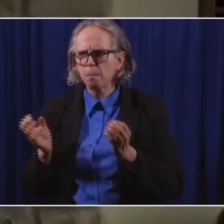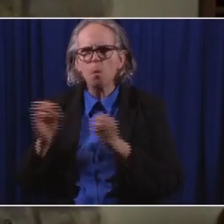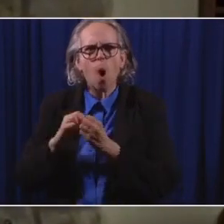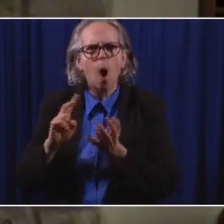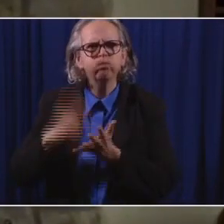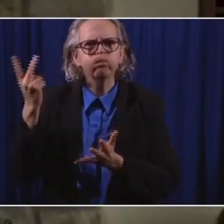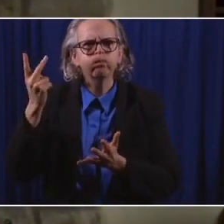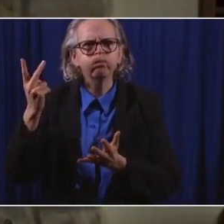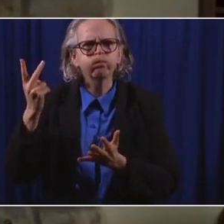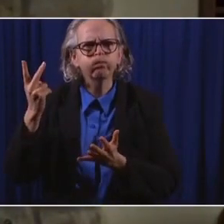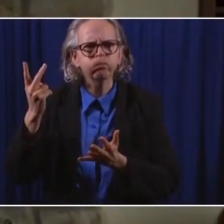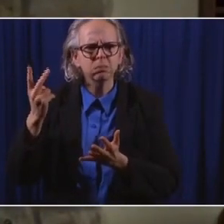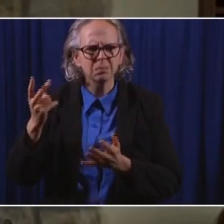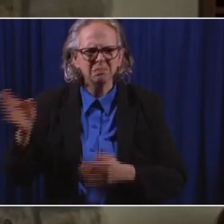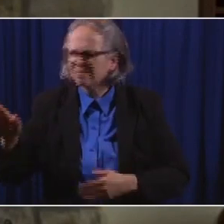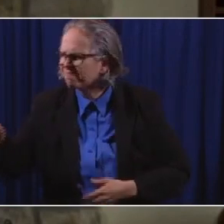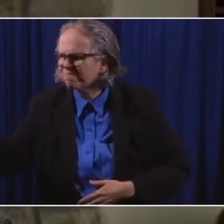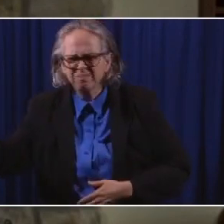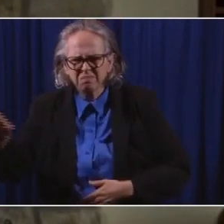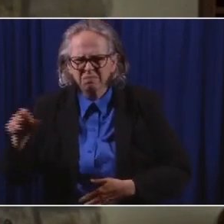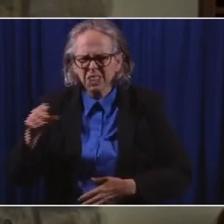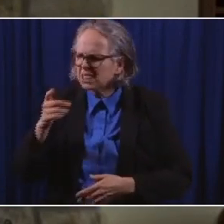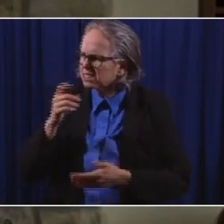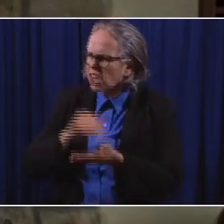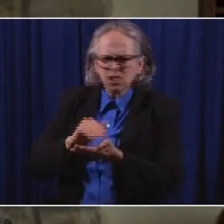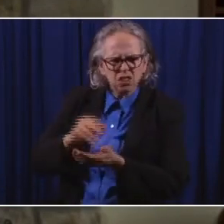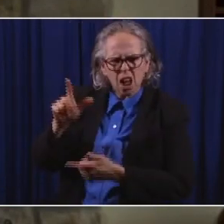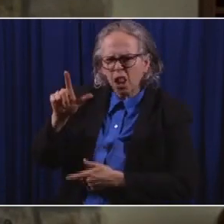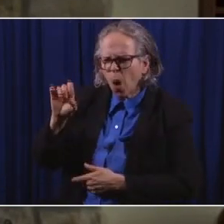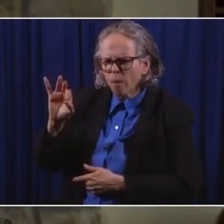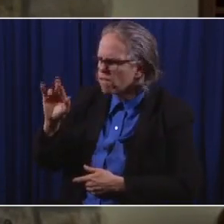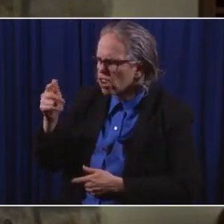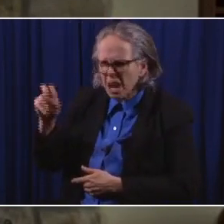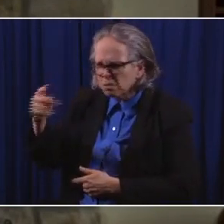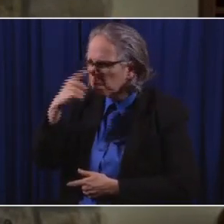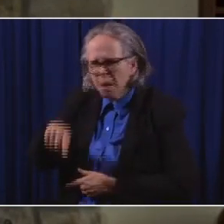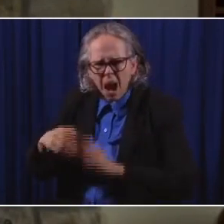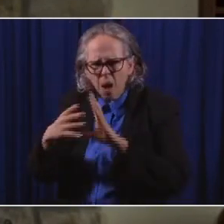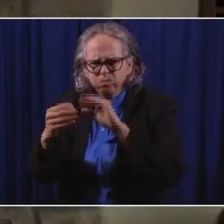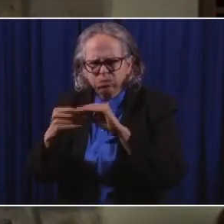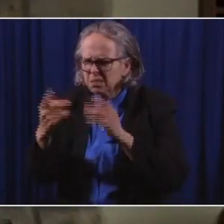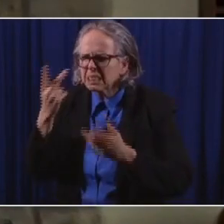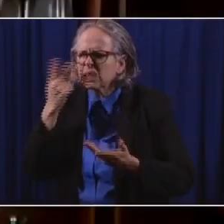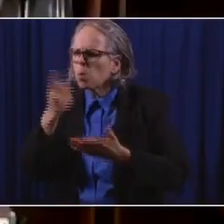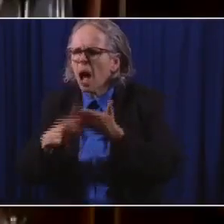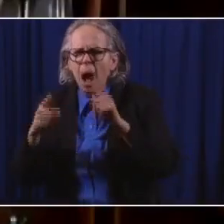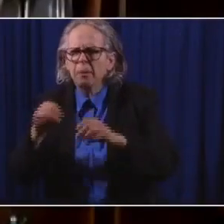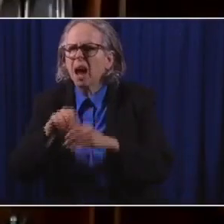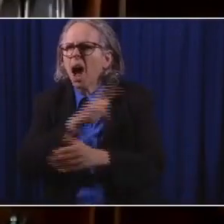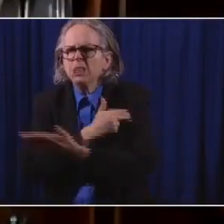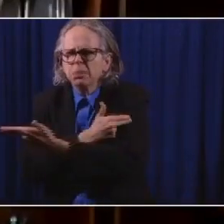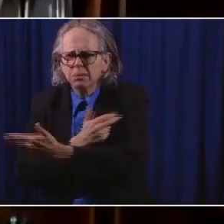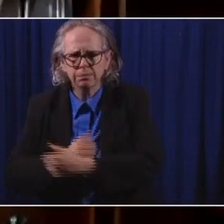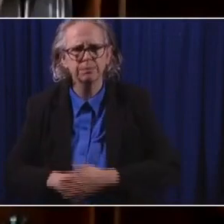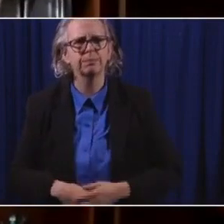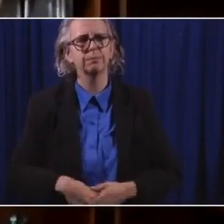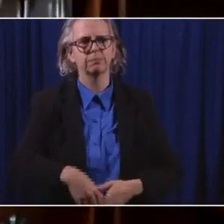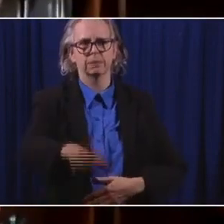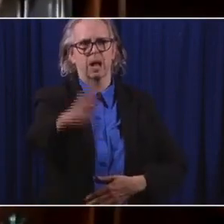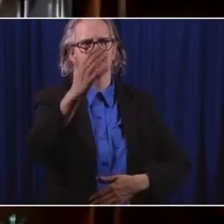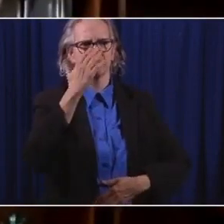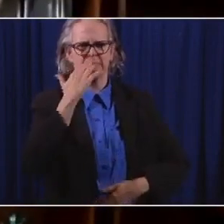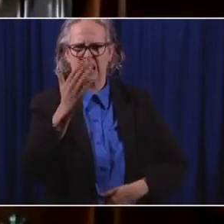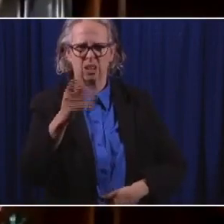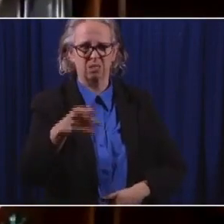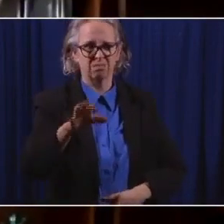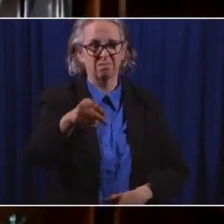you're actually seeing in the Cincinnati region? Yeah, thank you. Just as you said, I think that